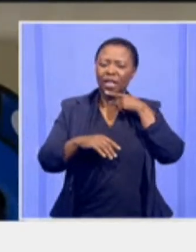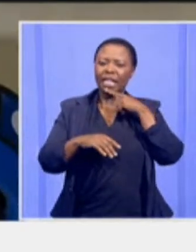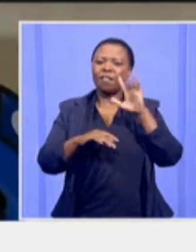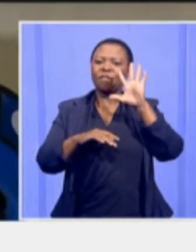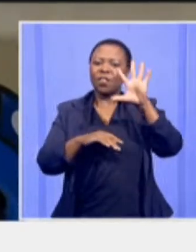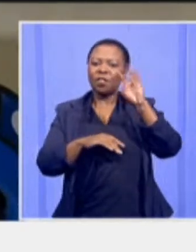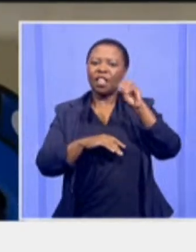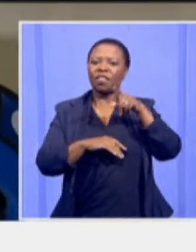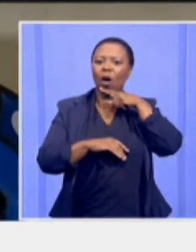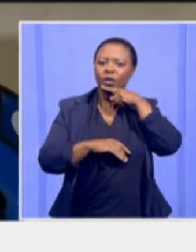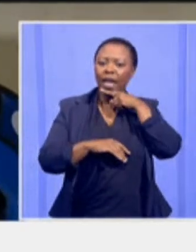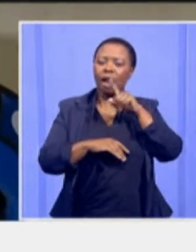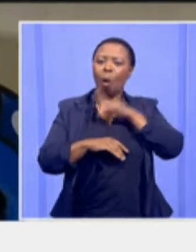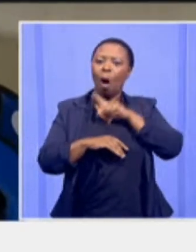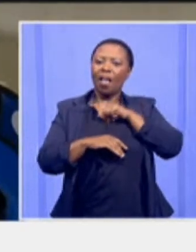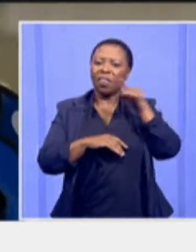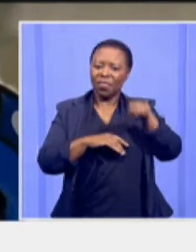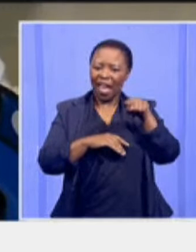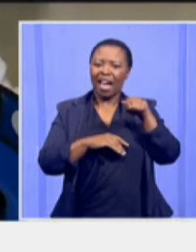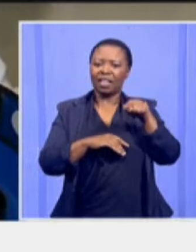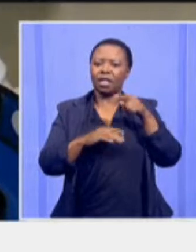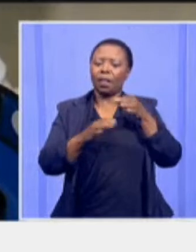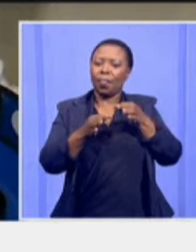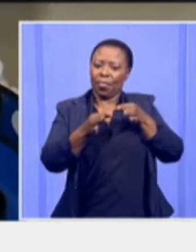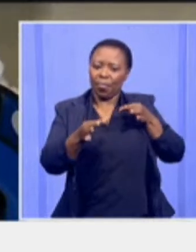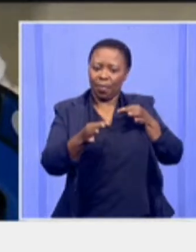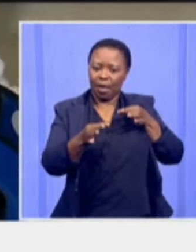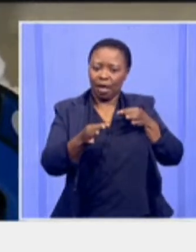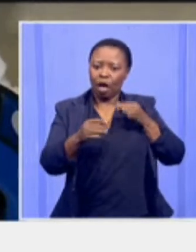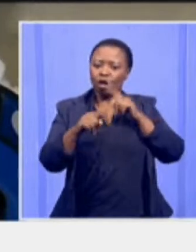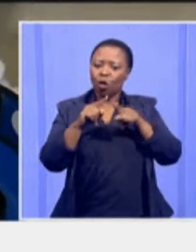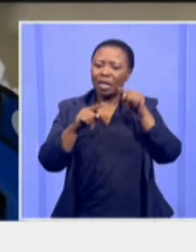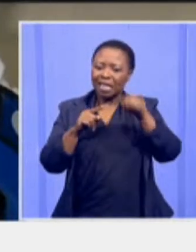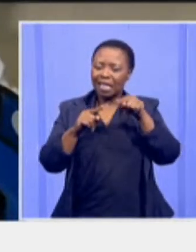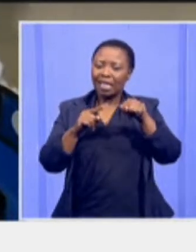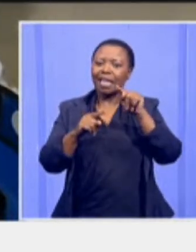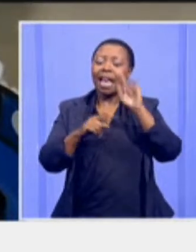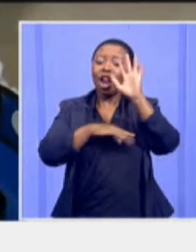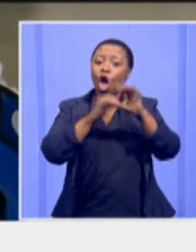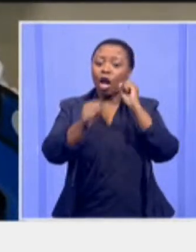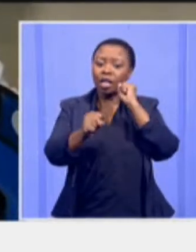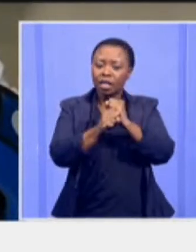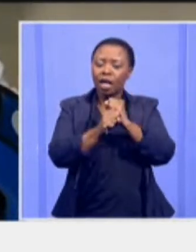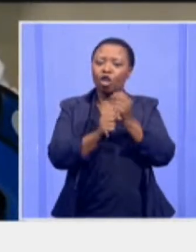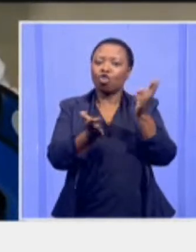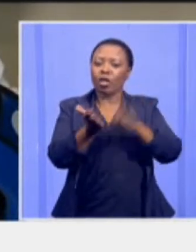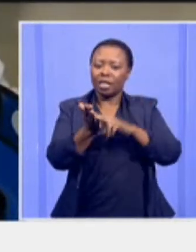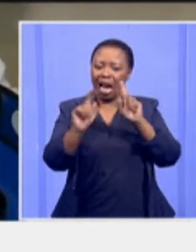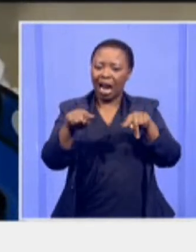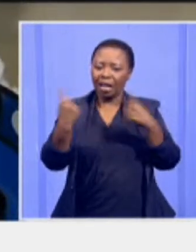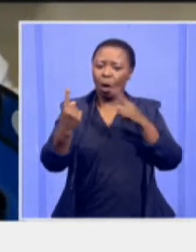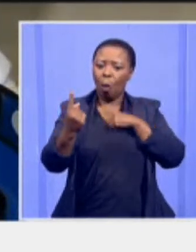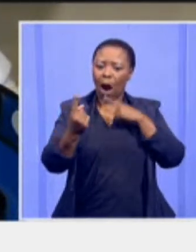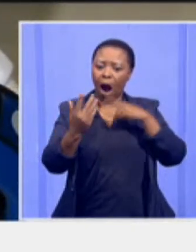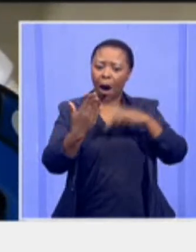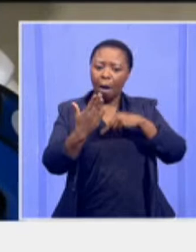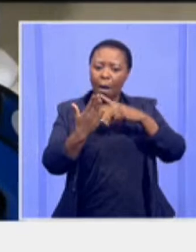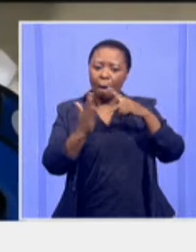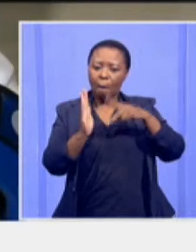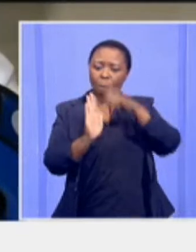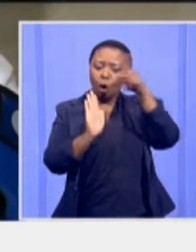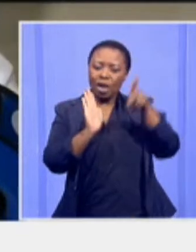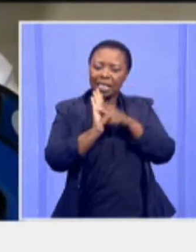that deficit. And they won't be able to register next year because your policy says students who are owing less